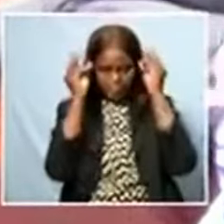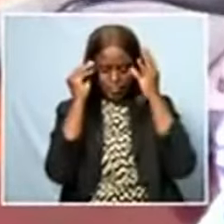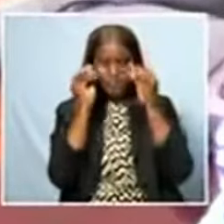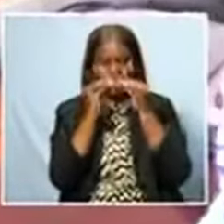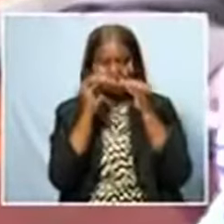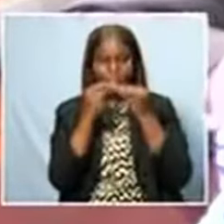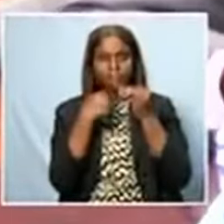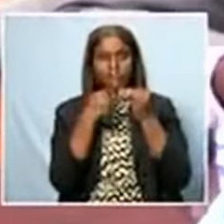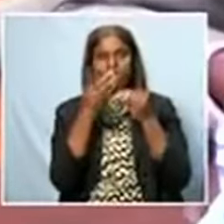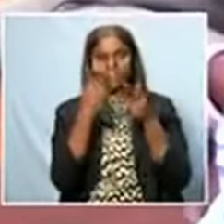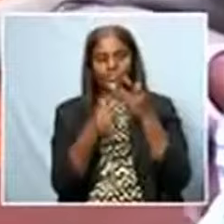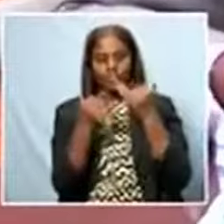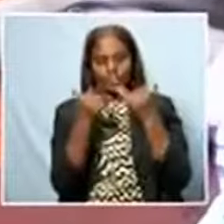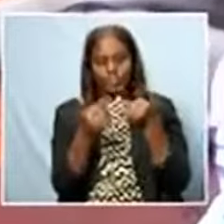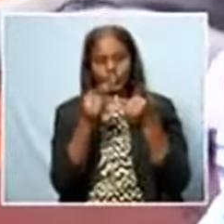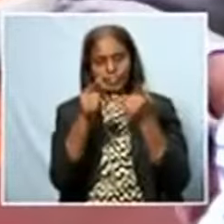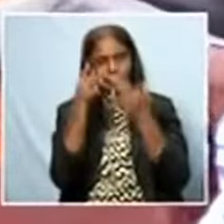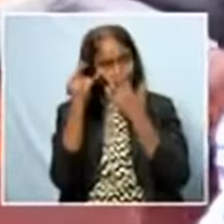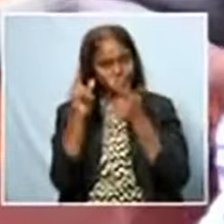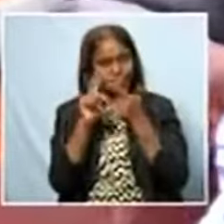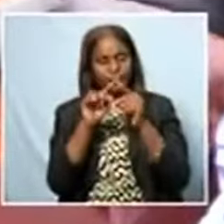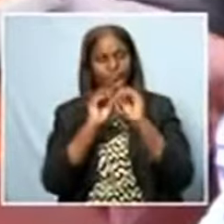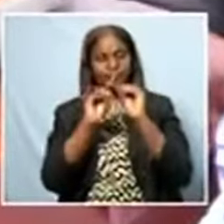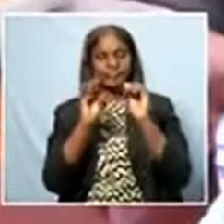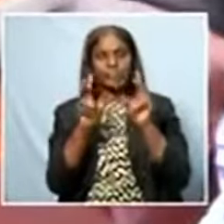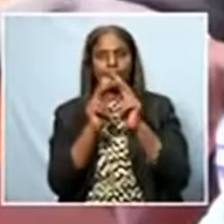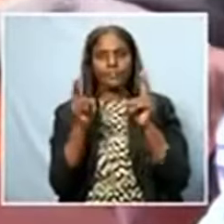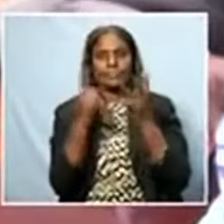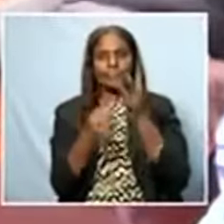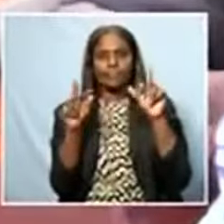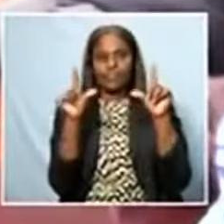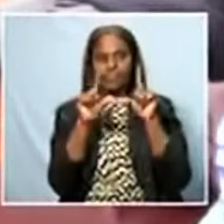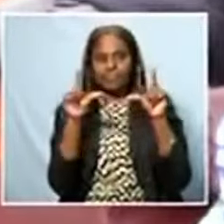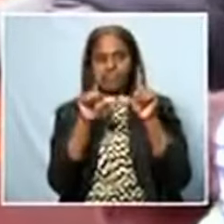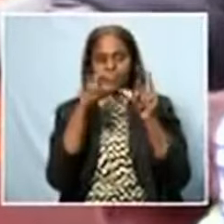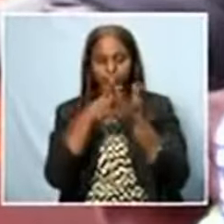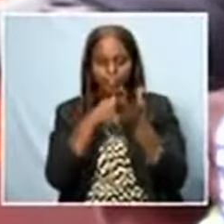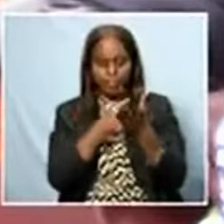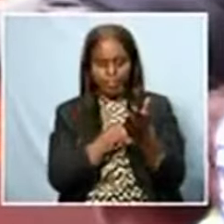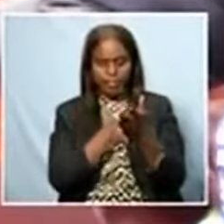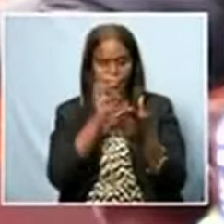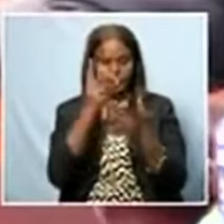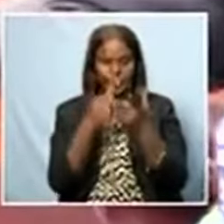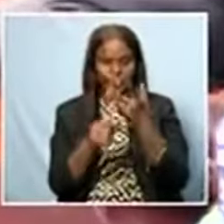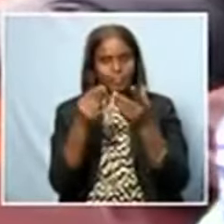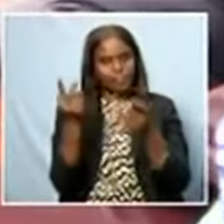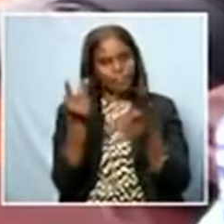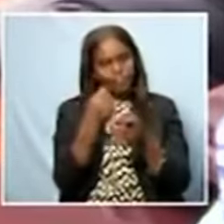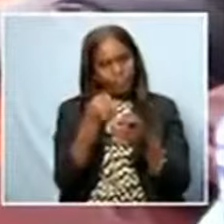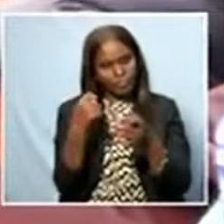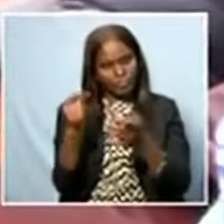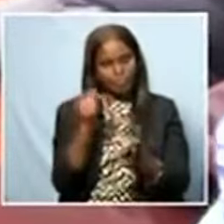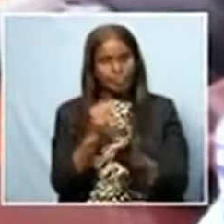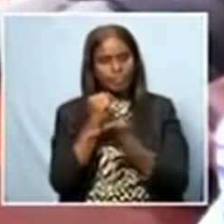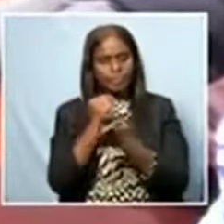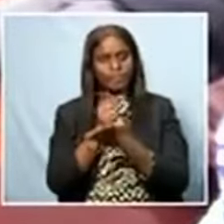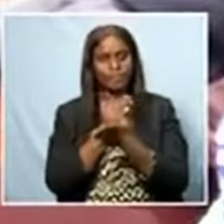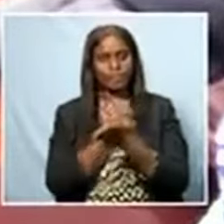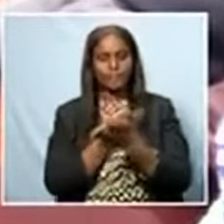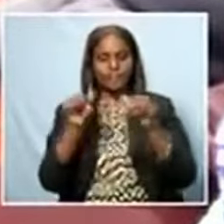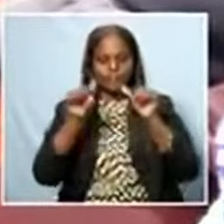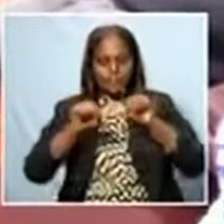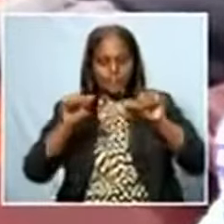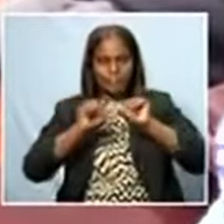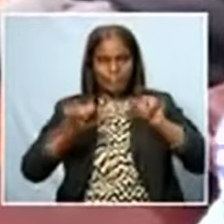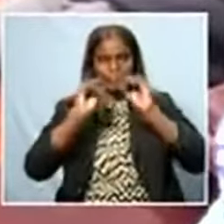down of what is expected of a teacher. So the licensure exam is going to be one of those tools to help us assess the